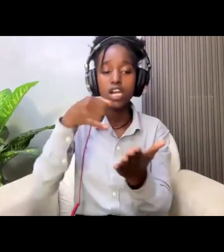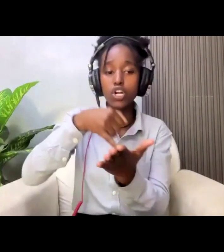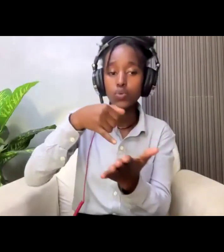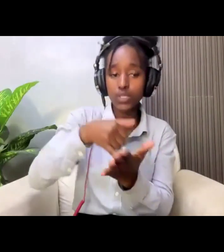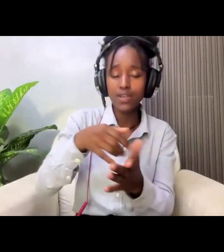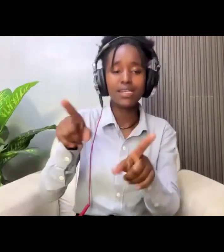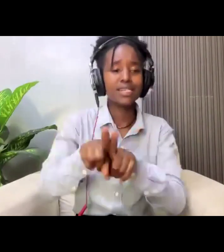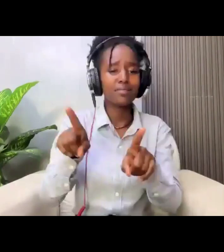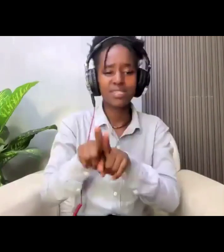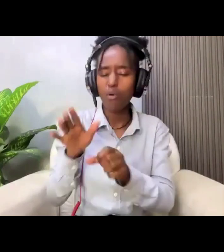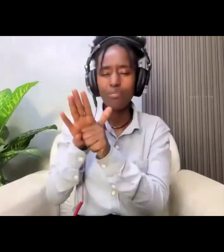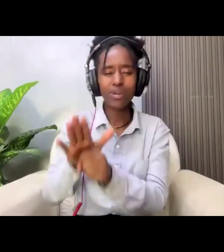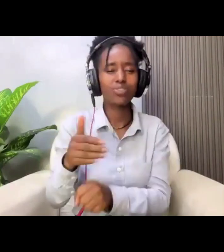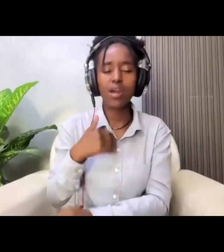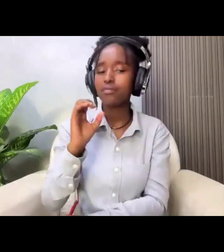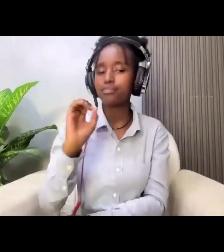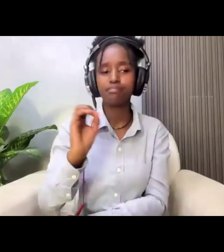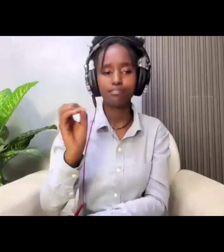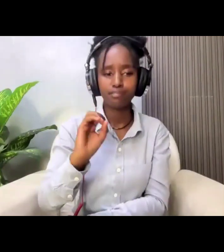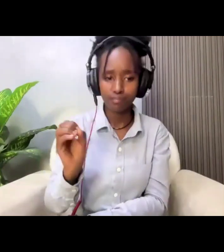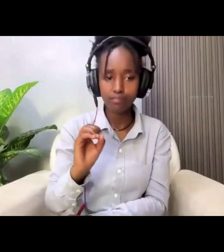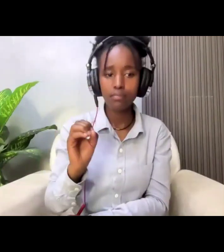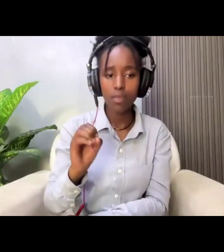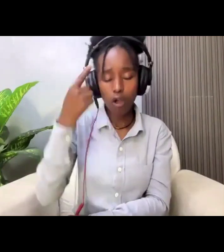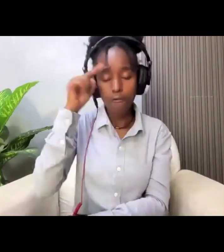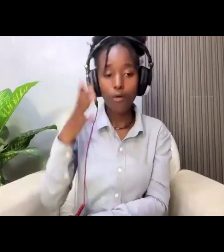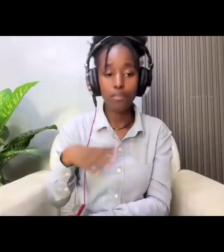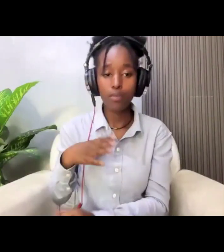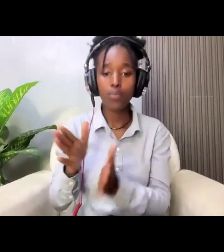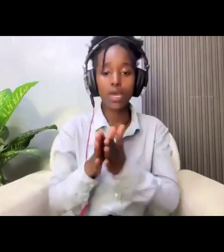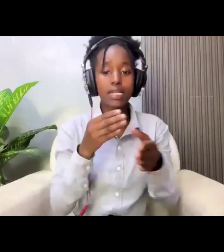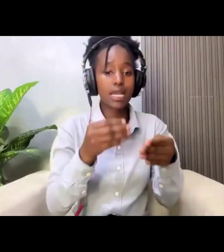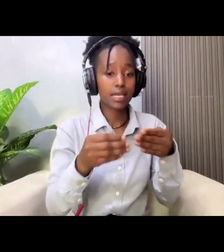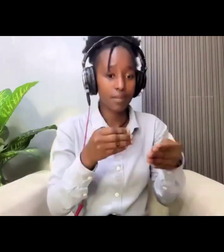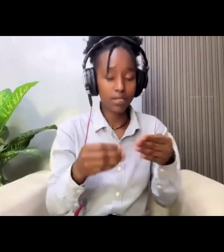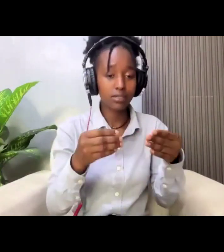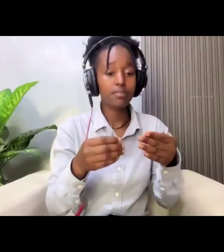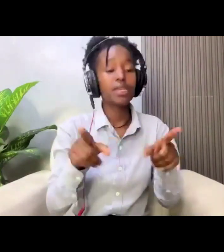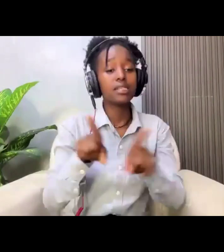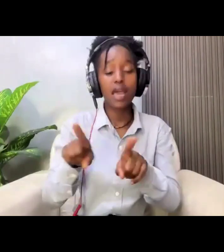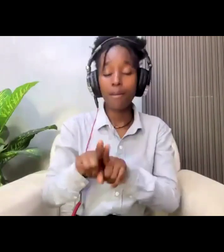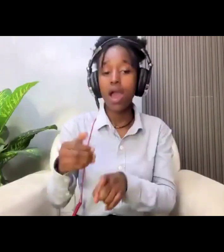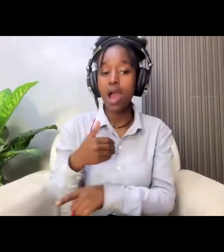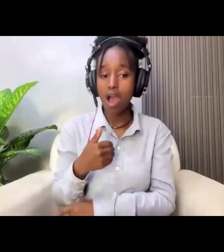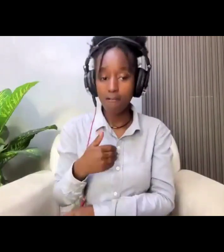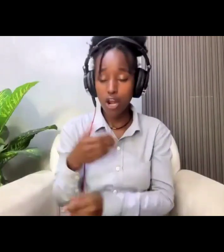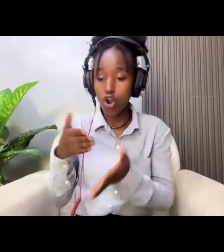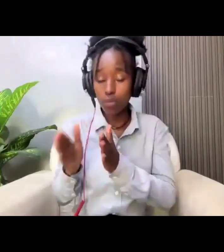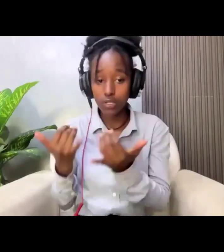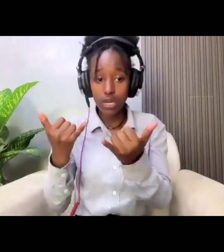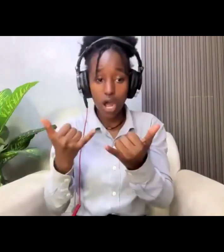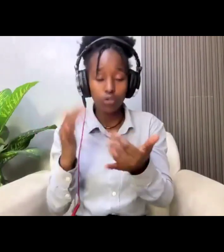not discriminate against disability. I have been given the opportunity to give feedback and